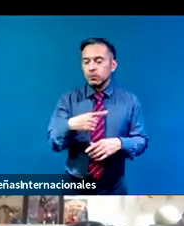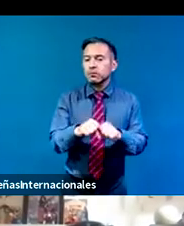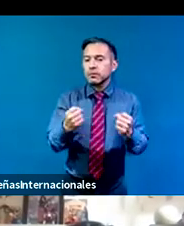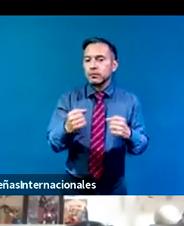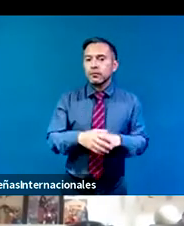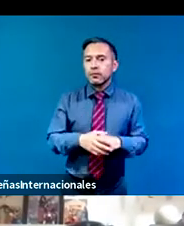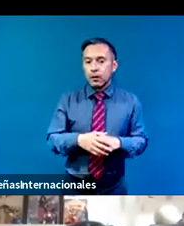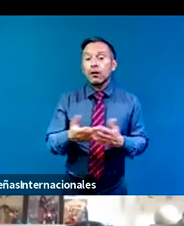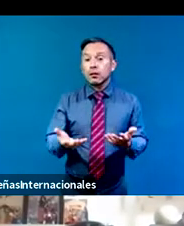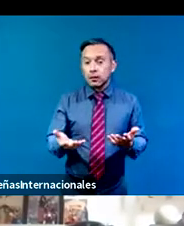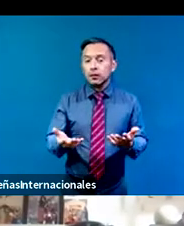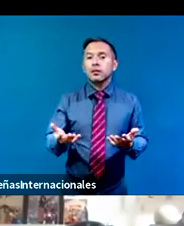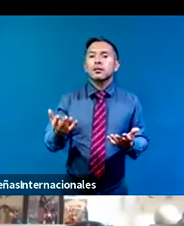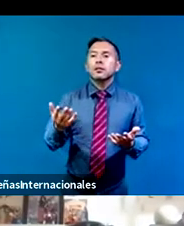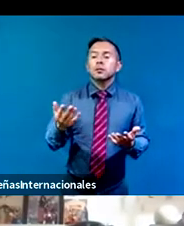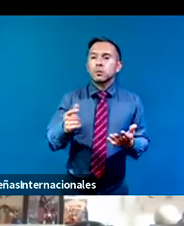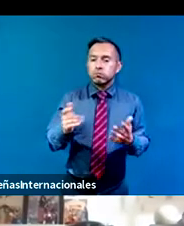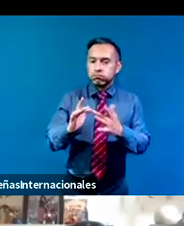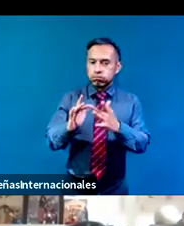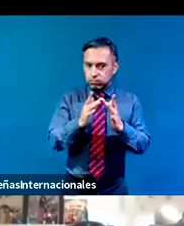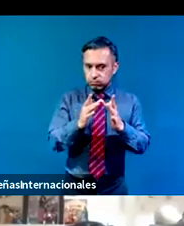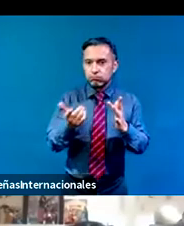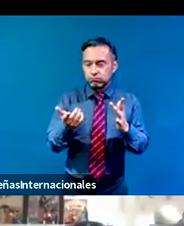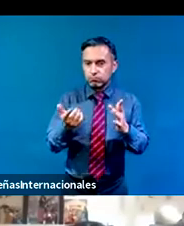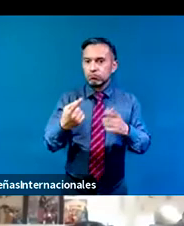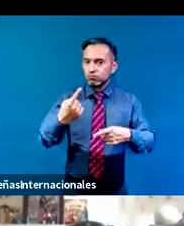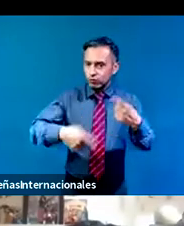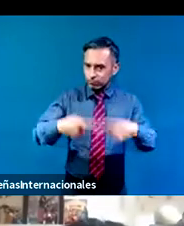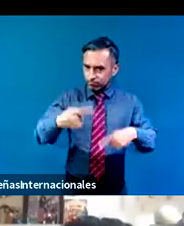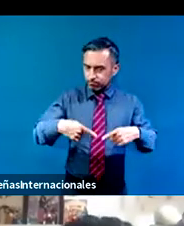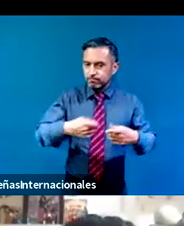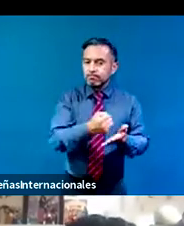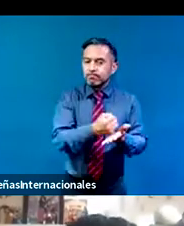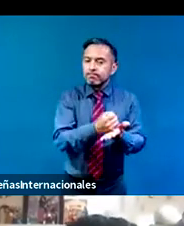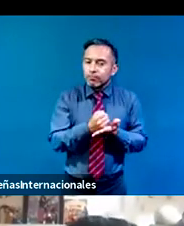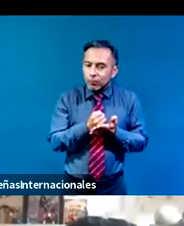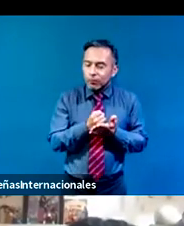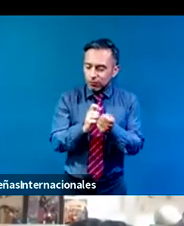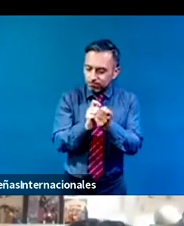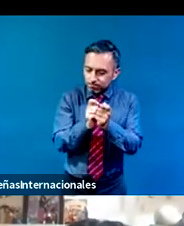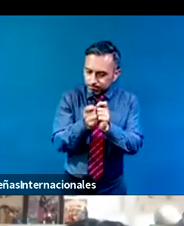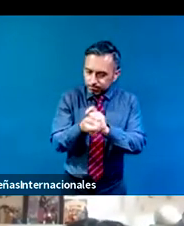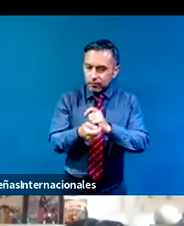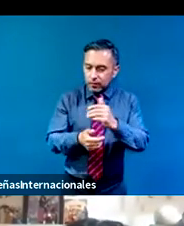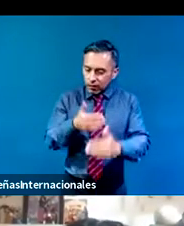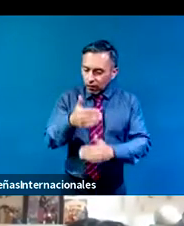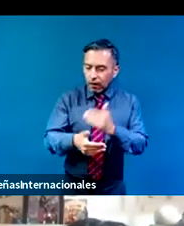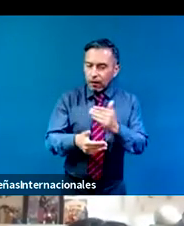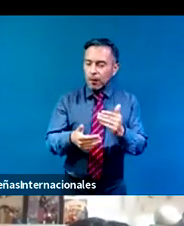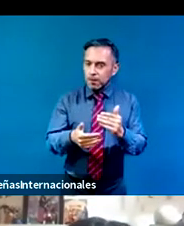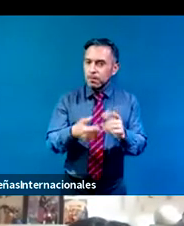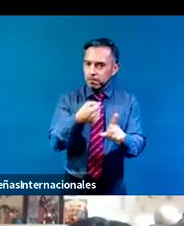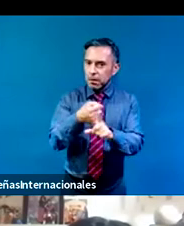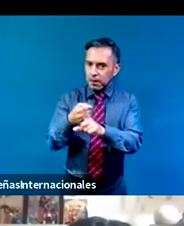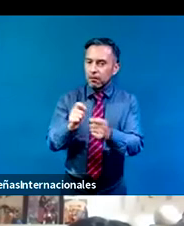us shape then the change and how that influences social norms is essential. Another,